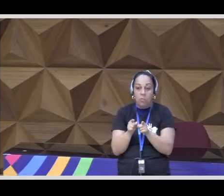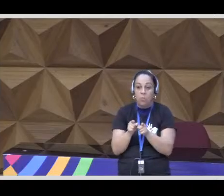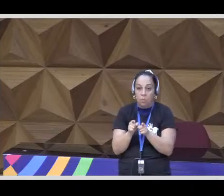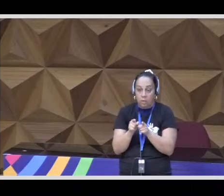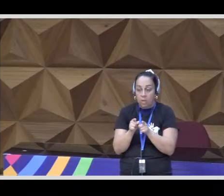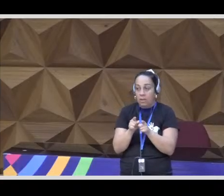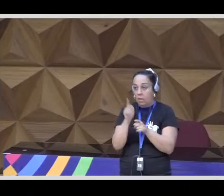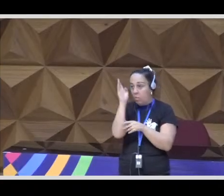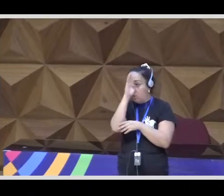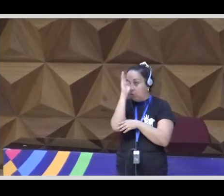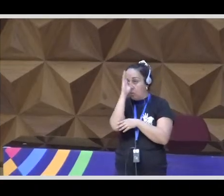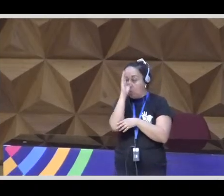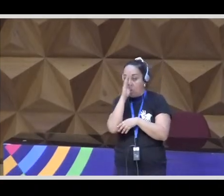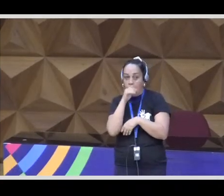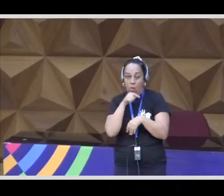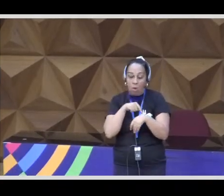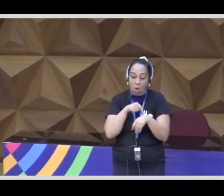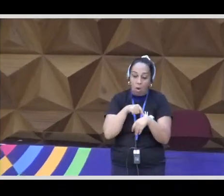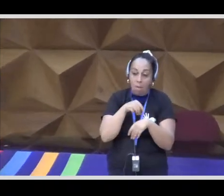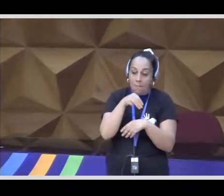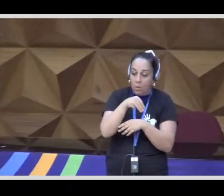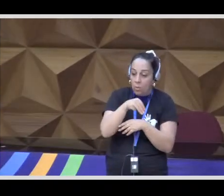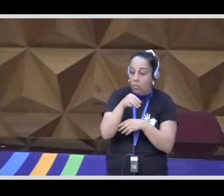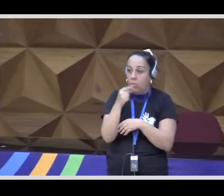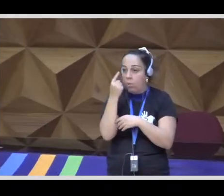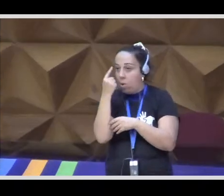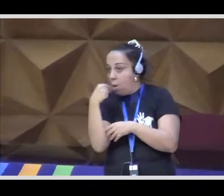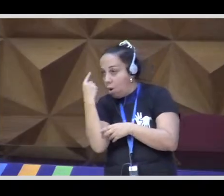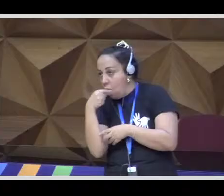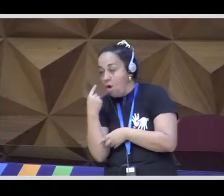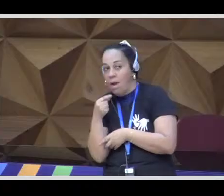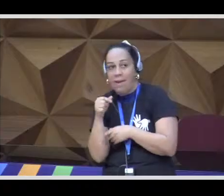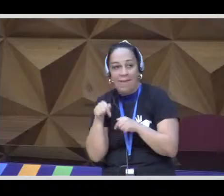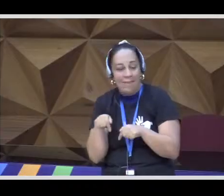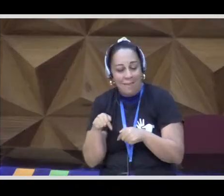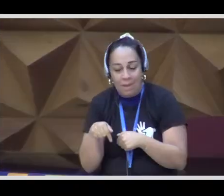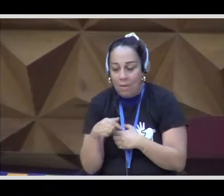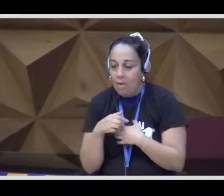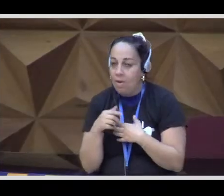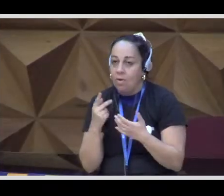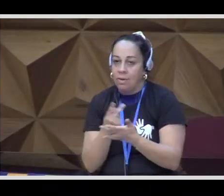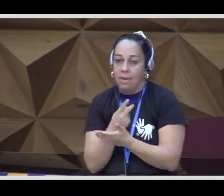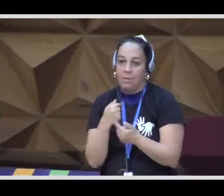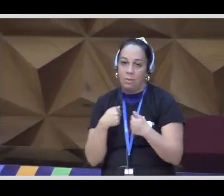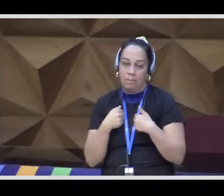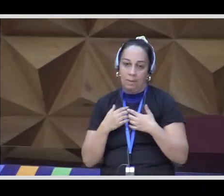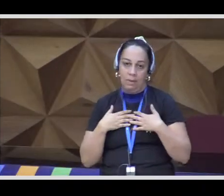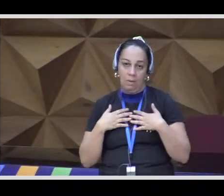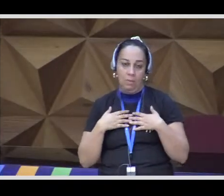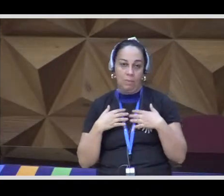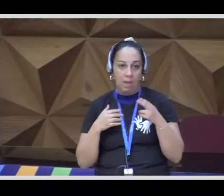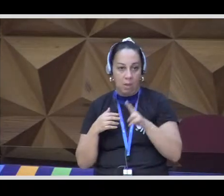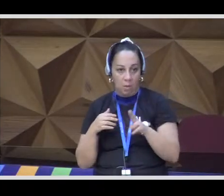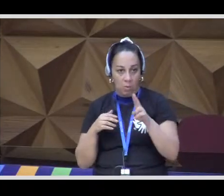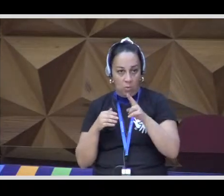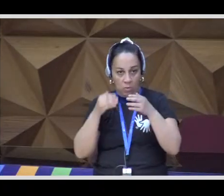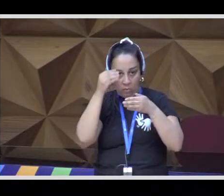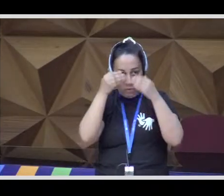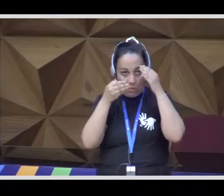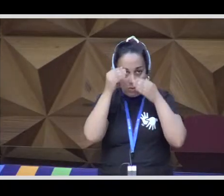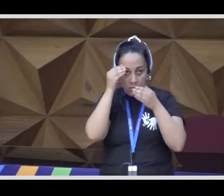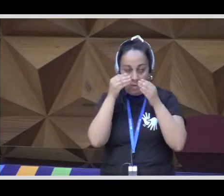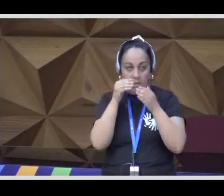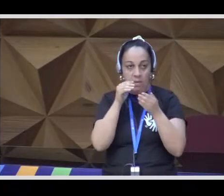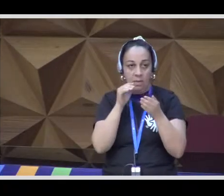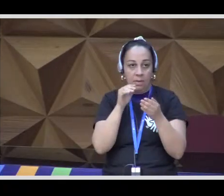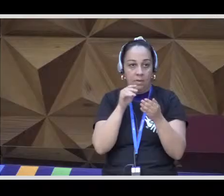Because I am one of the cases that I have a huge cyber sickness when I'm using VR. Yeah. So inevitably our